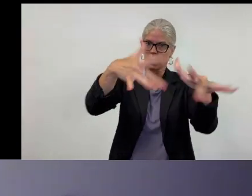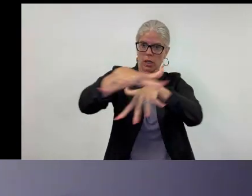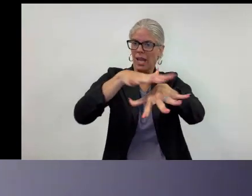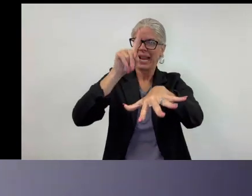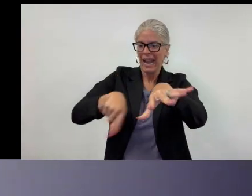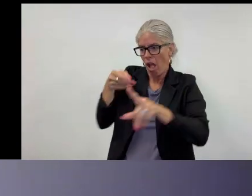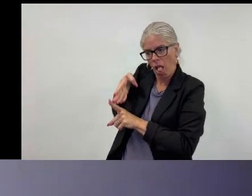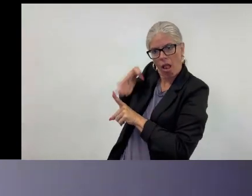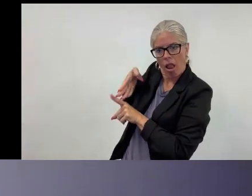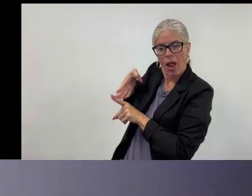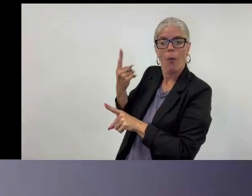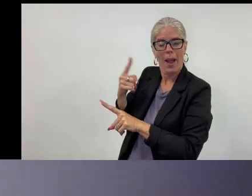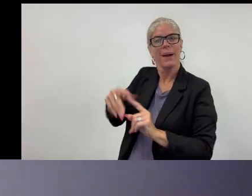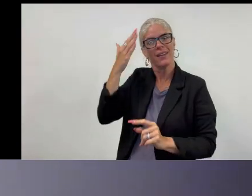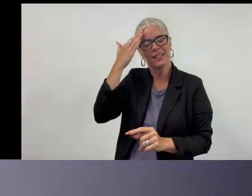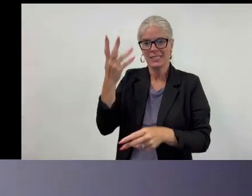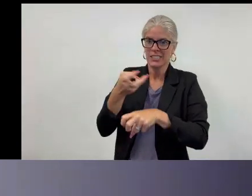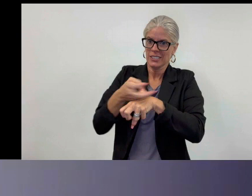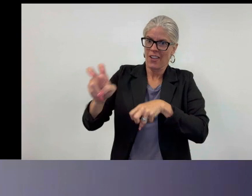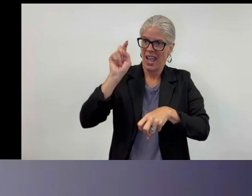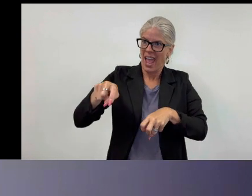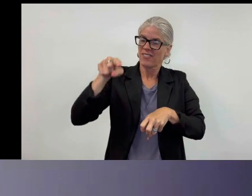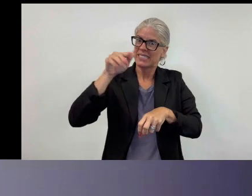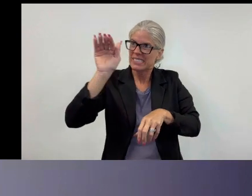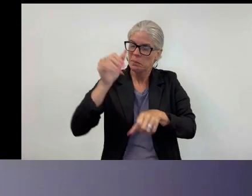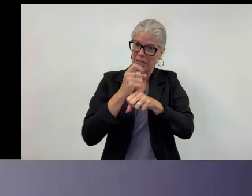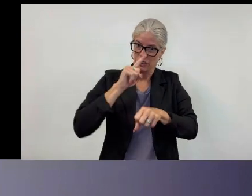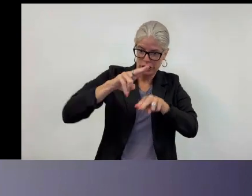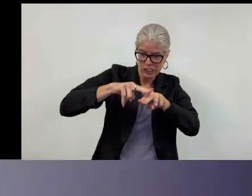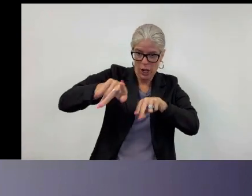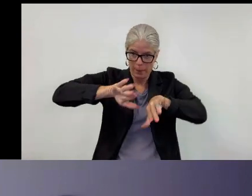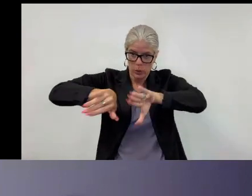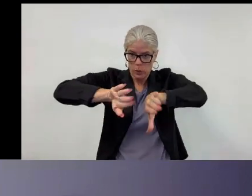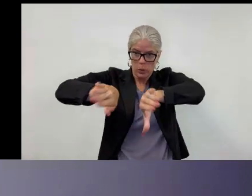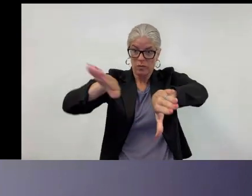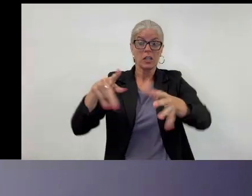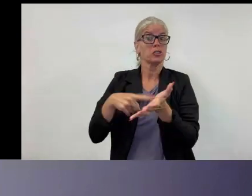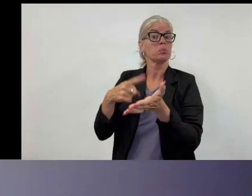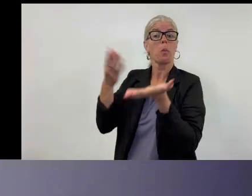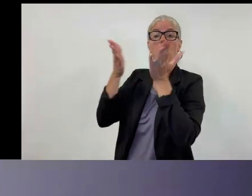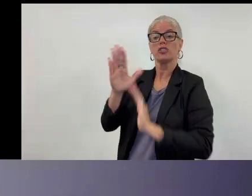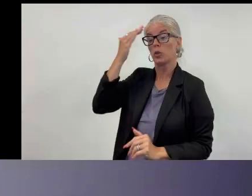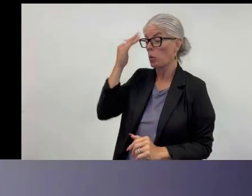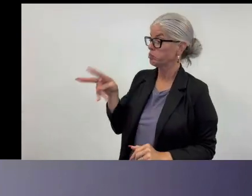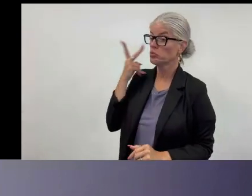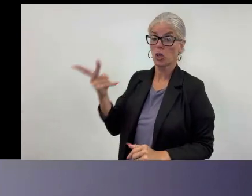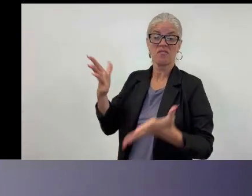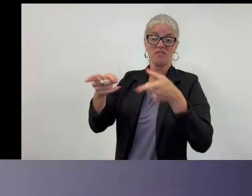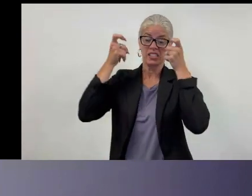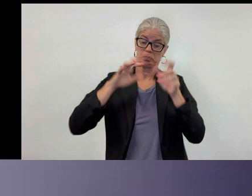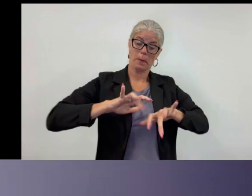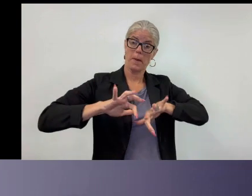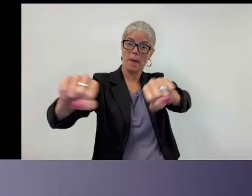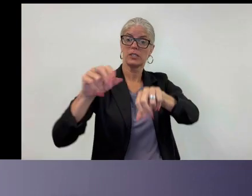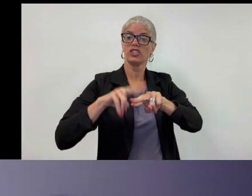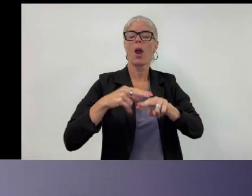this server, or you go up to the table, and then I'm the one who, but I don't mind, but I'm the one who has to move the chair out of the